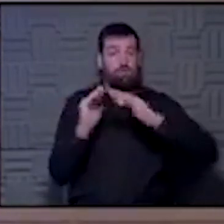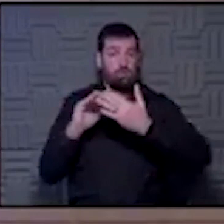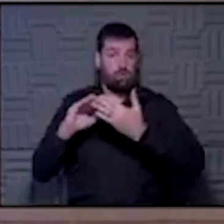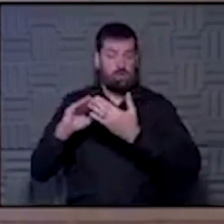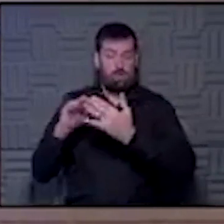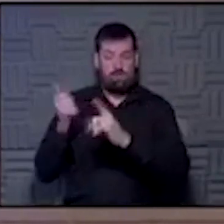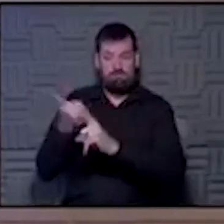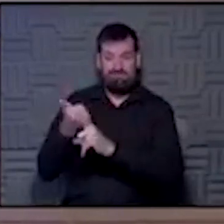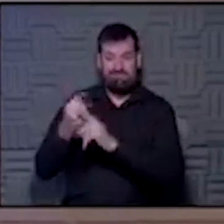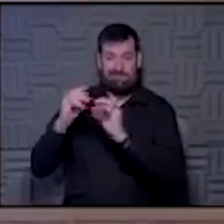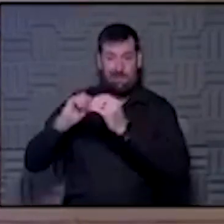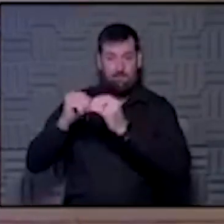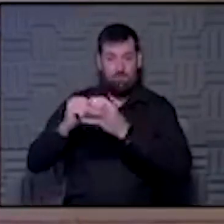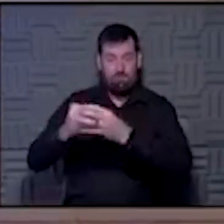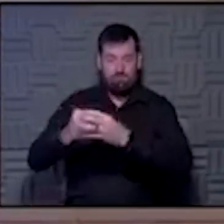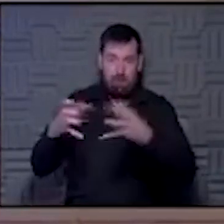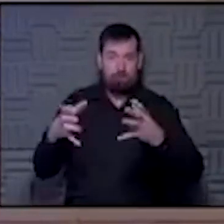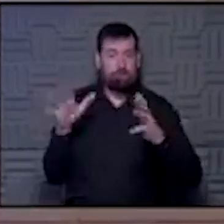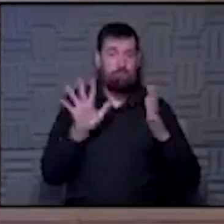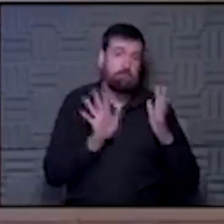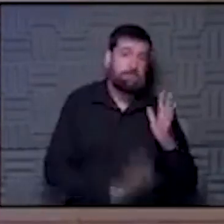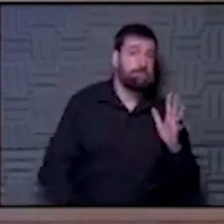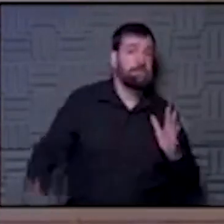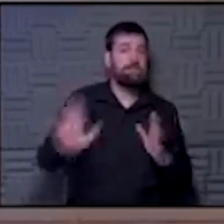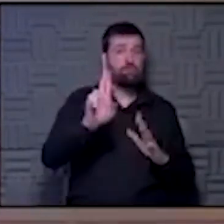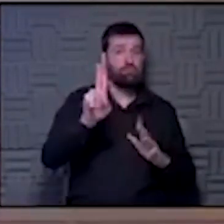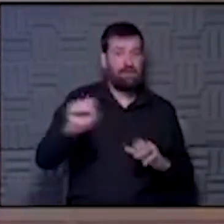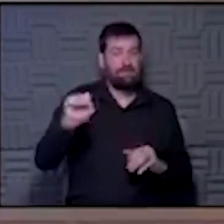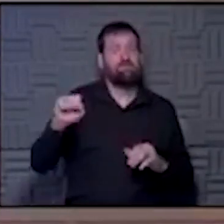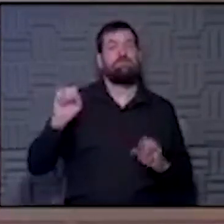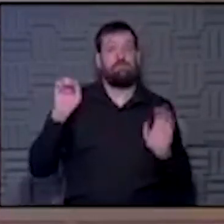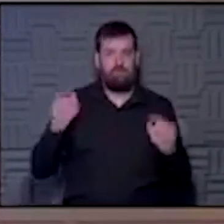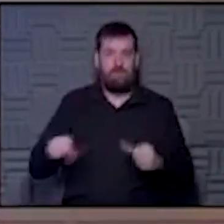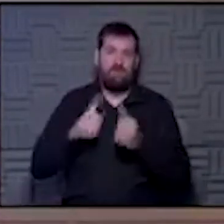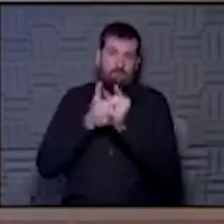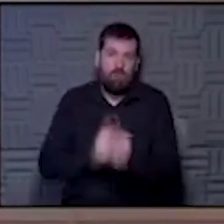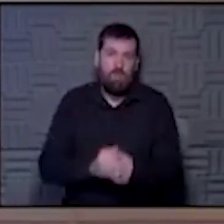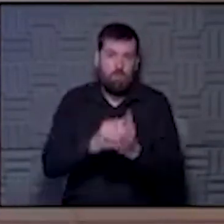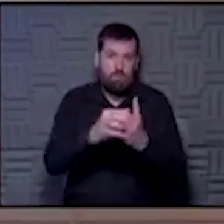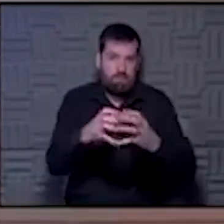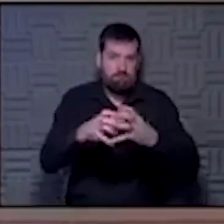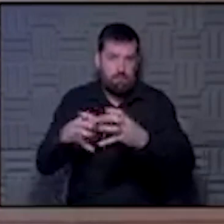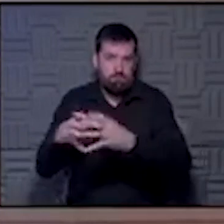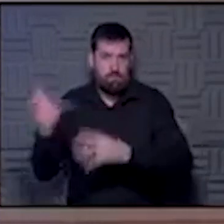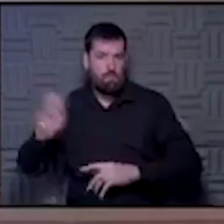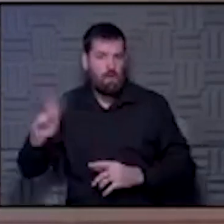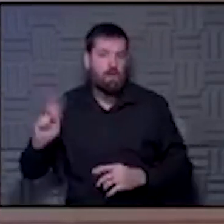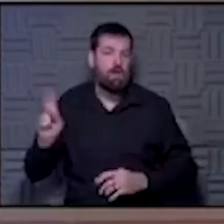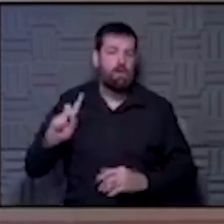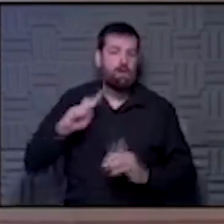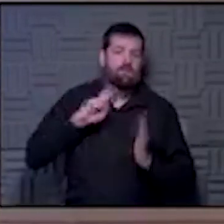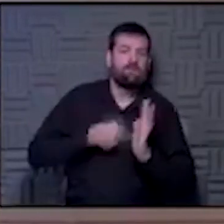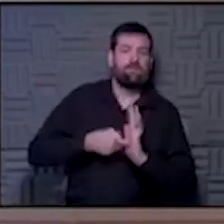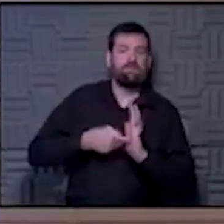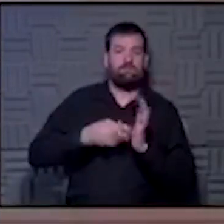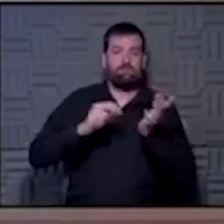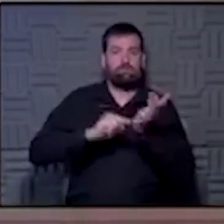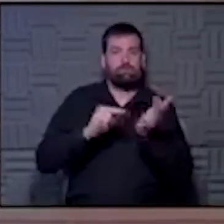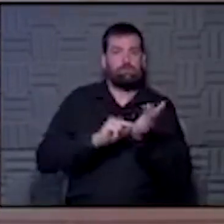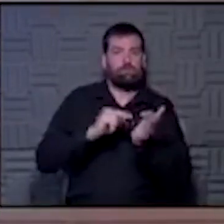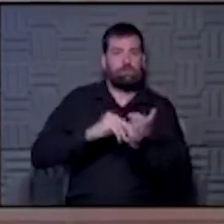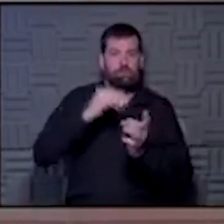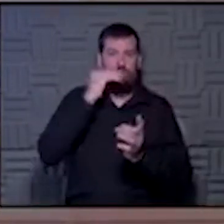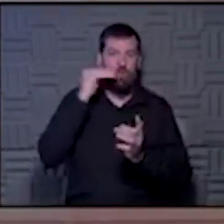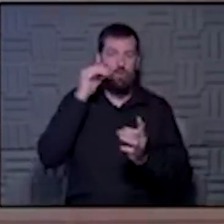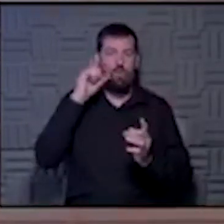rise across the nation, we can follow the pop-ups of outbreaks actually to identify where the nursing home outbreaks are going to